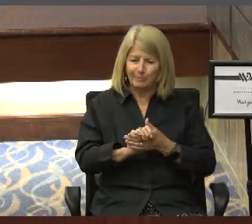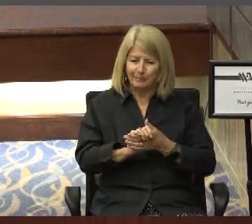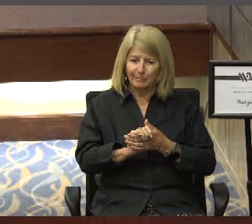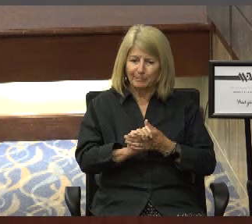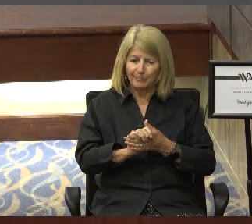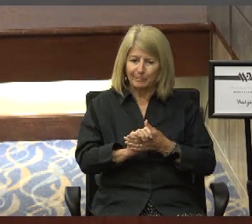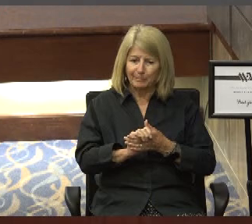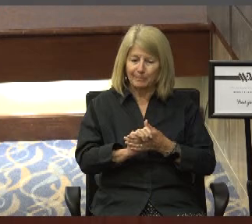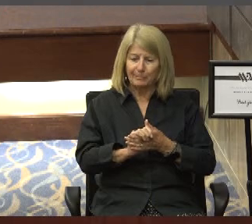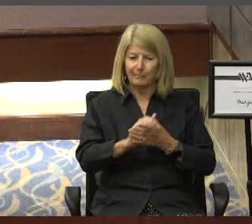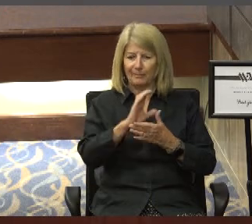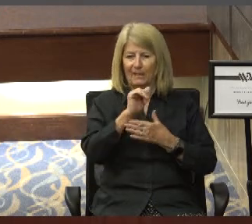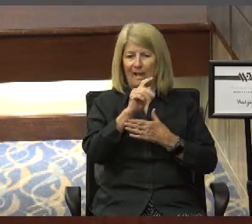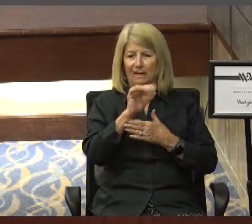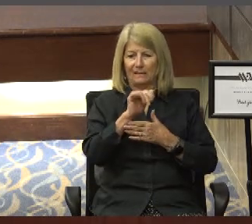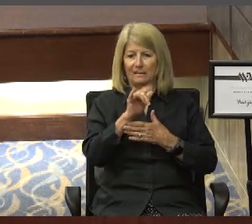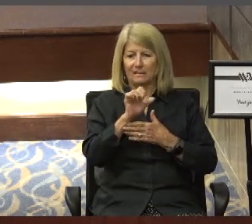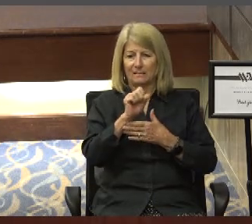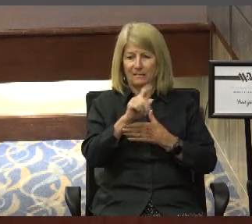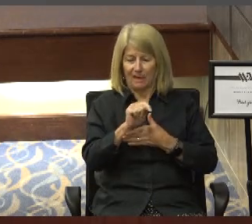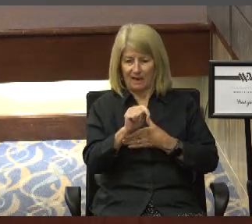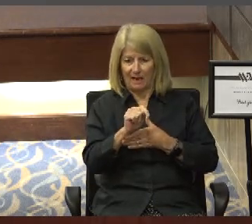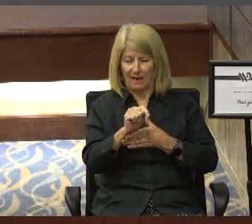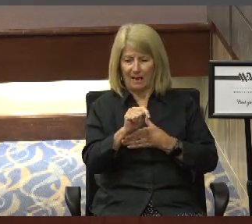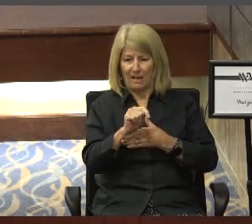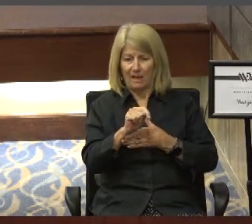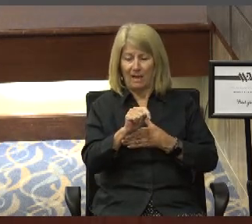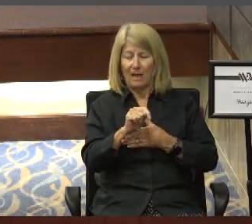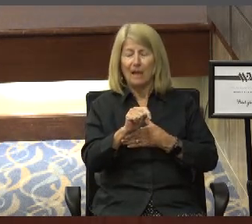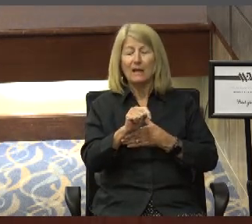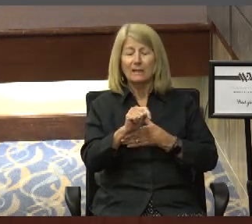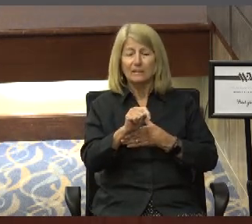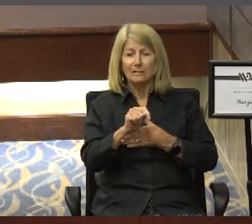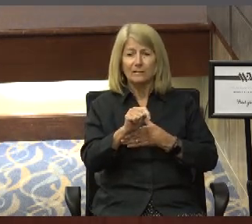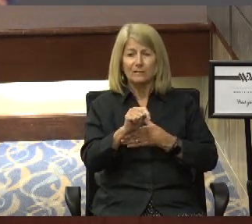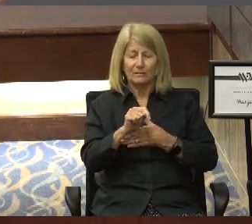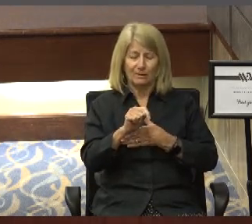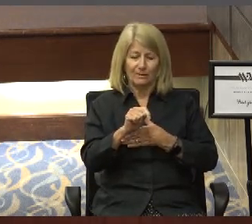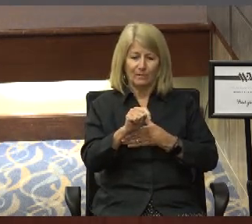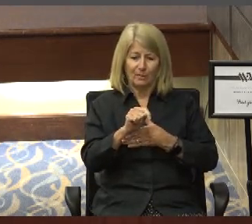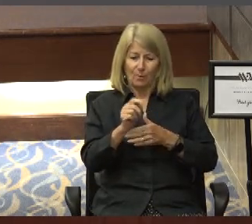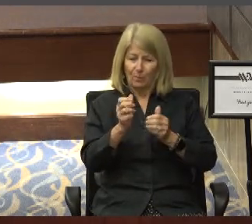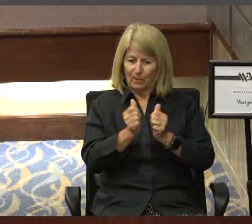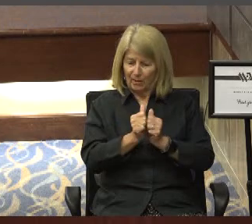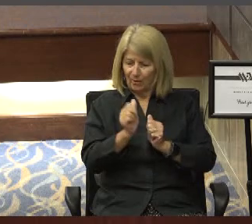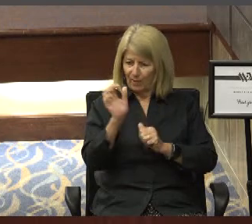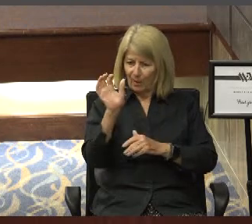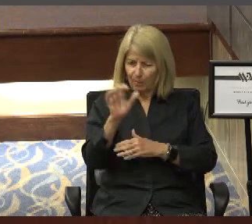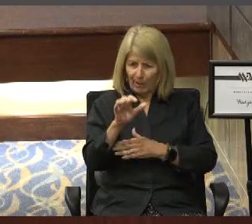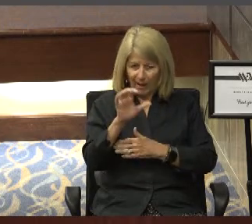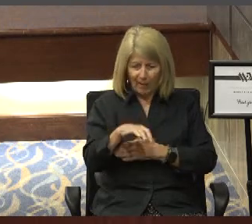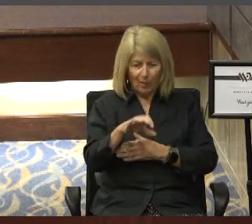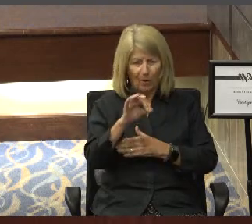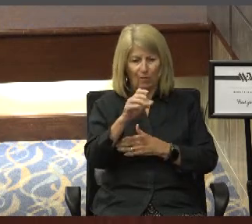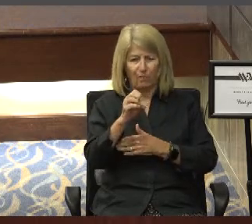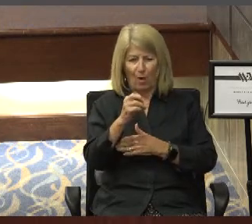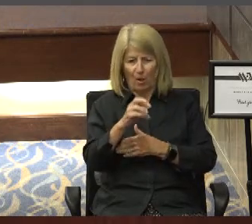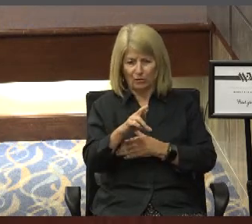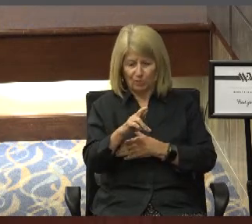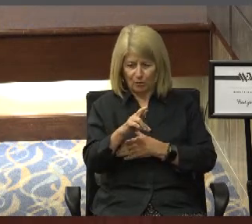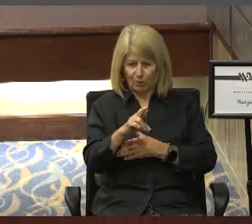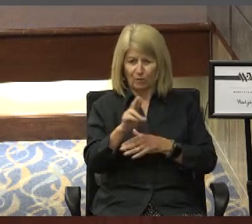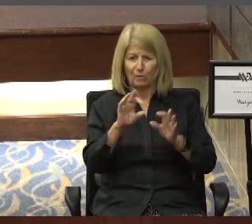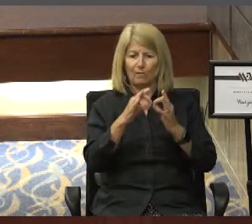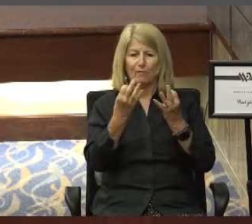the catalyst work as a catalyst in this whole project with Baylor and the Foster family and